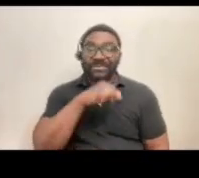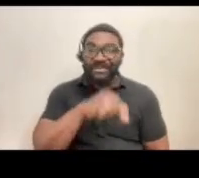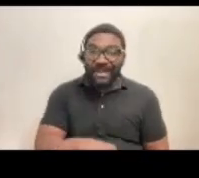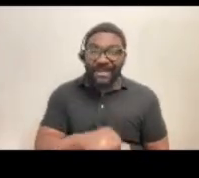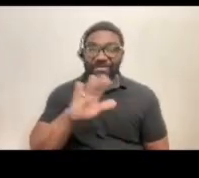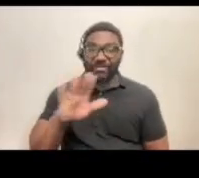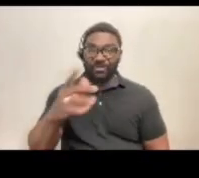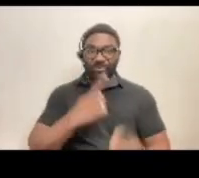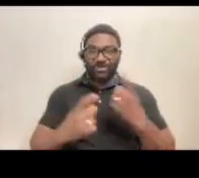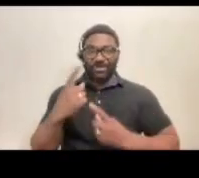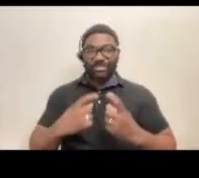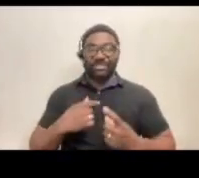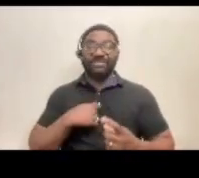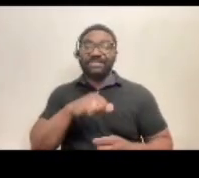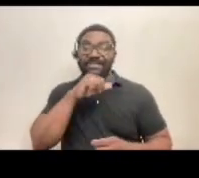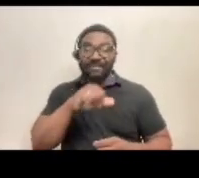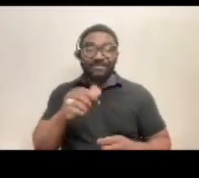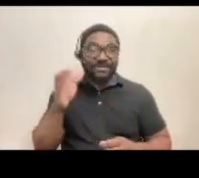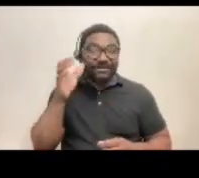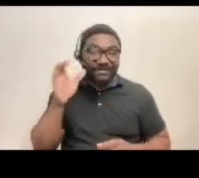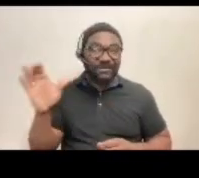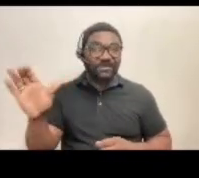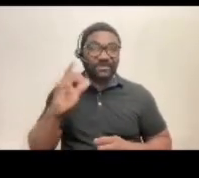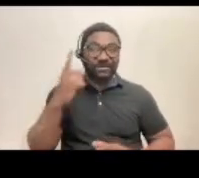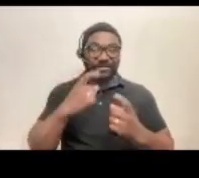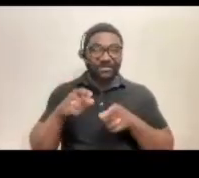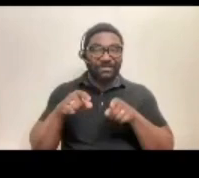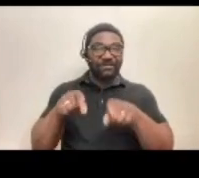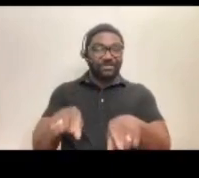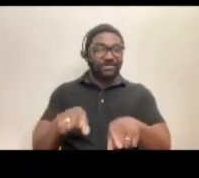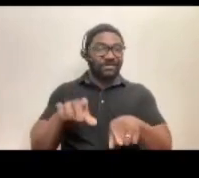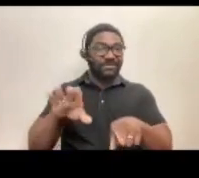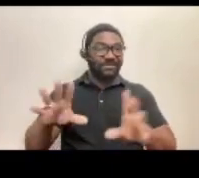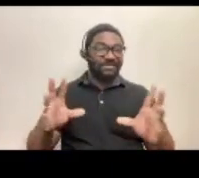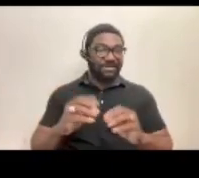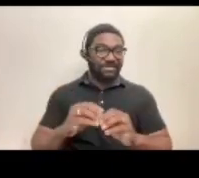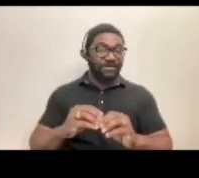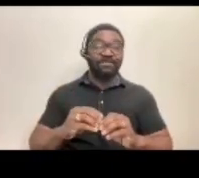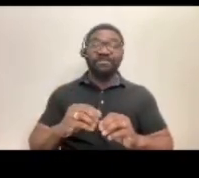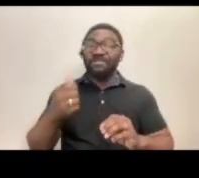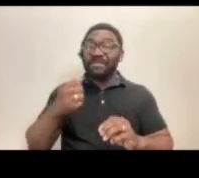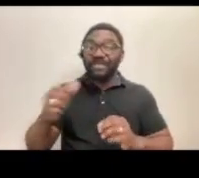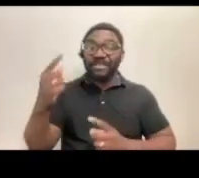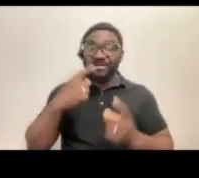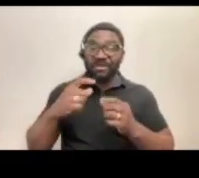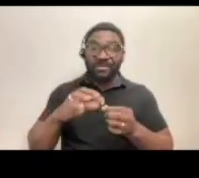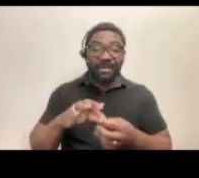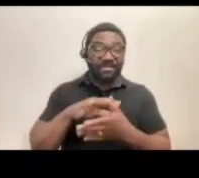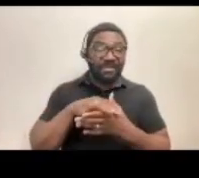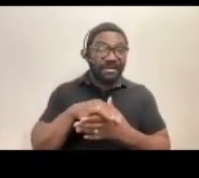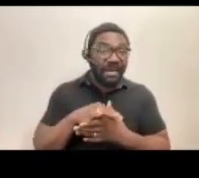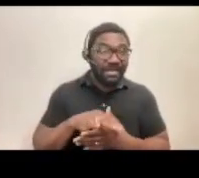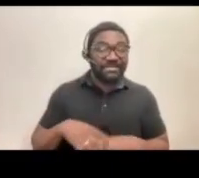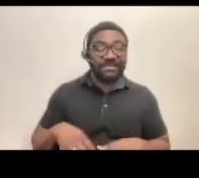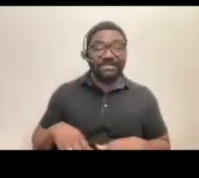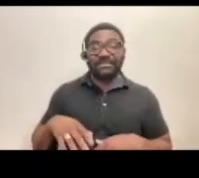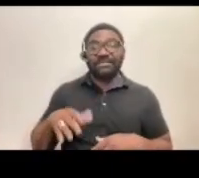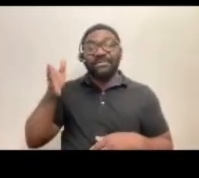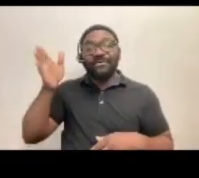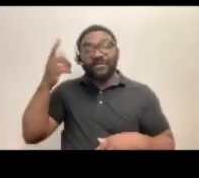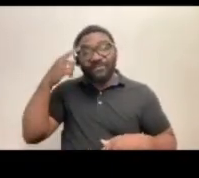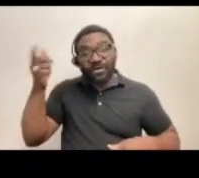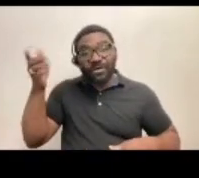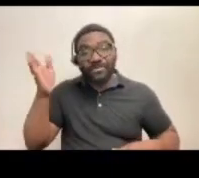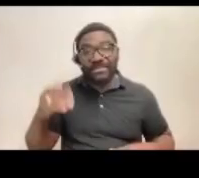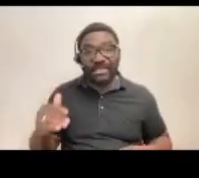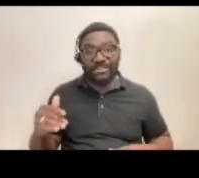questions, and we'd love to hear from you throughout today's session. So for any questions regarding the content from the presenters you hear today, please